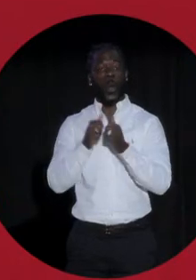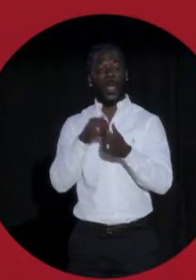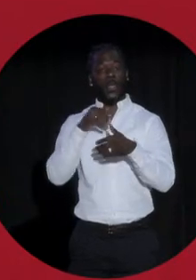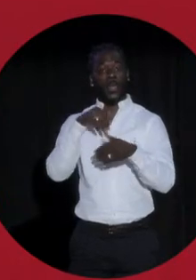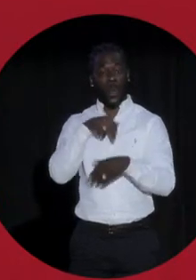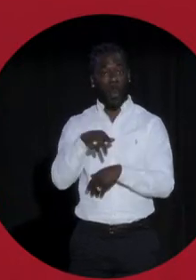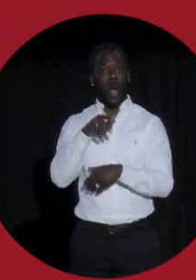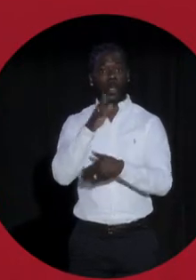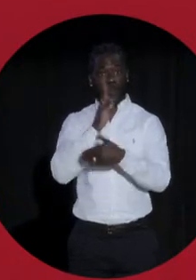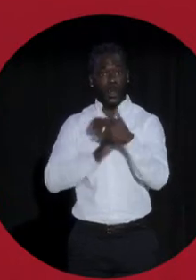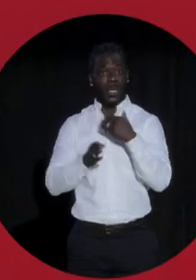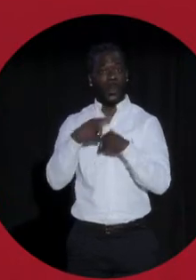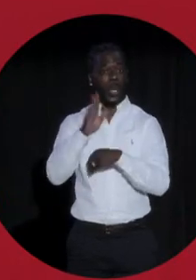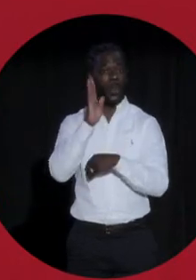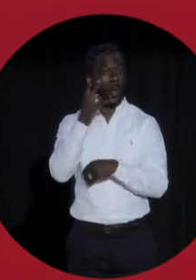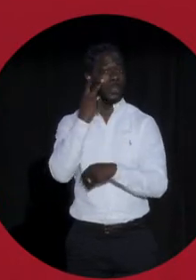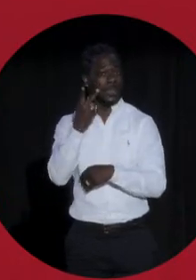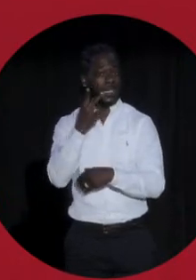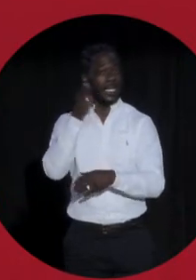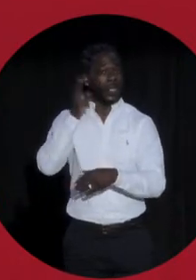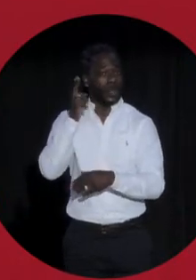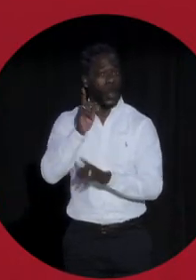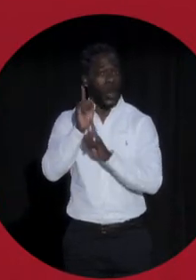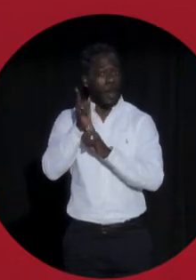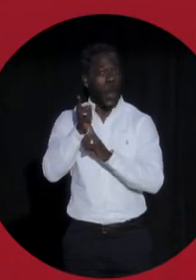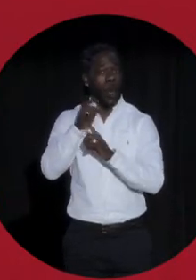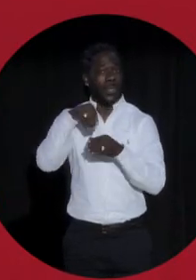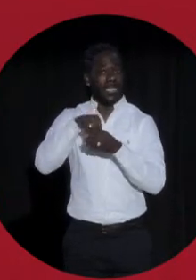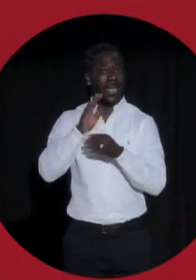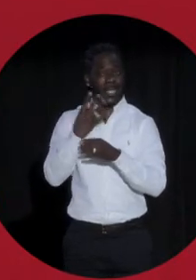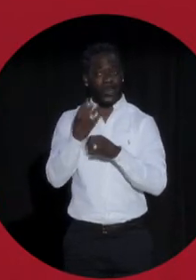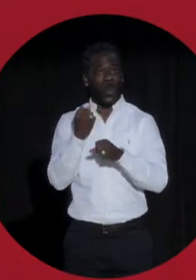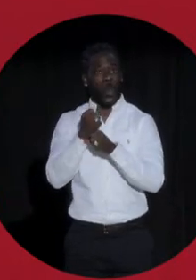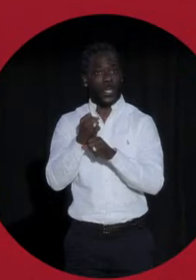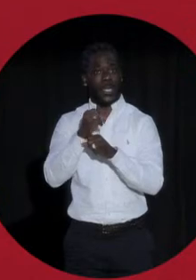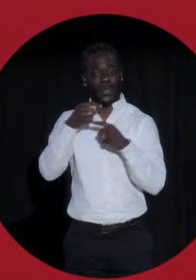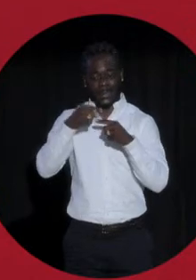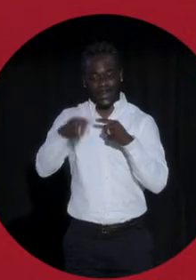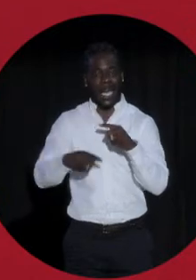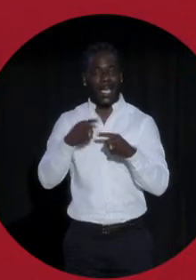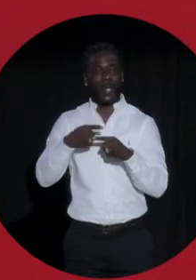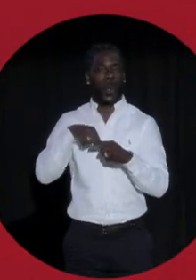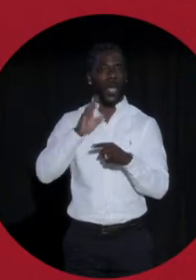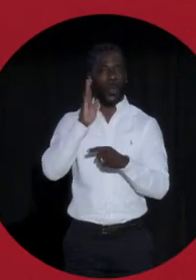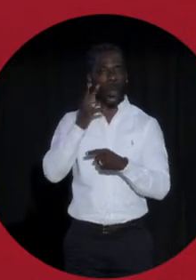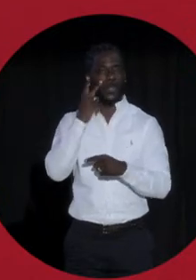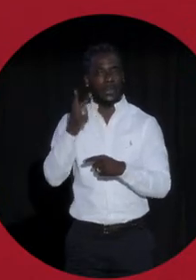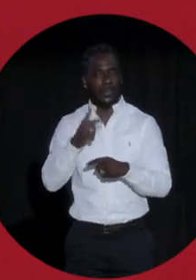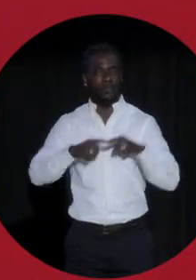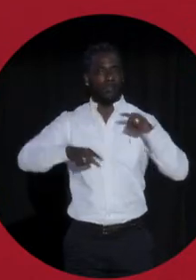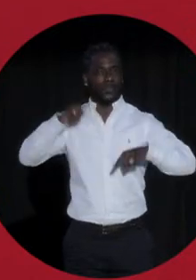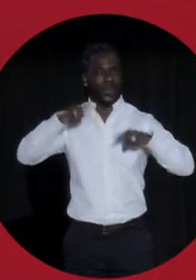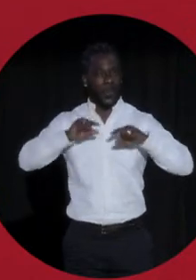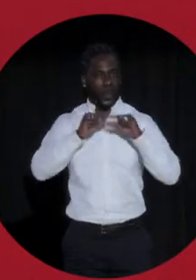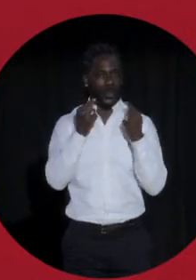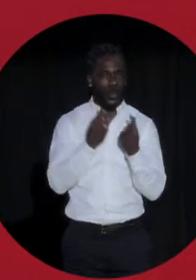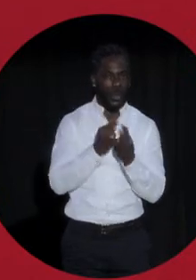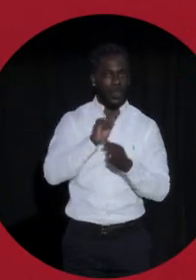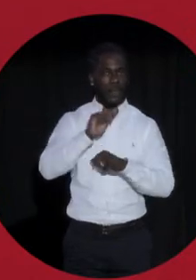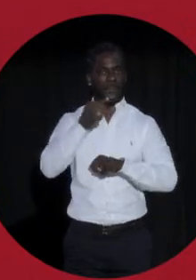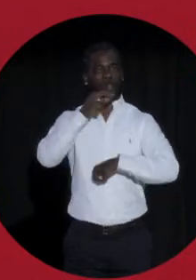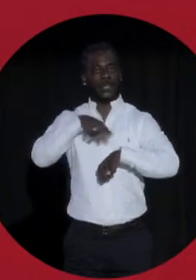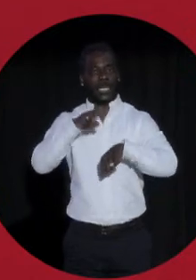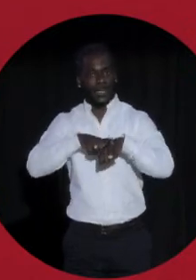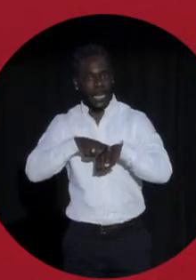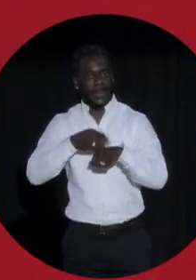will witness historic moments in this cycle. A gubernatorial leadership team of color, the first in the nation here